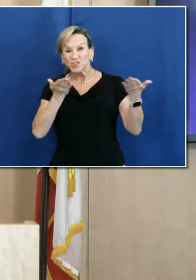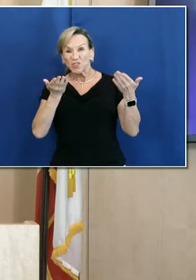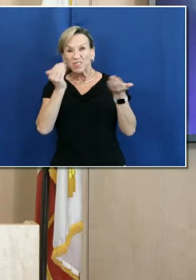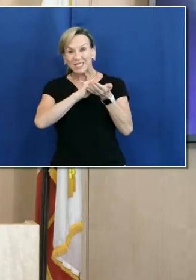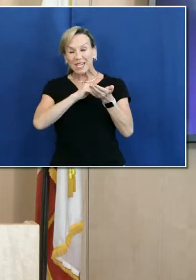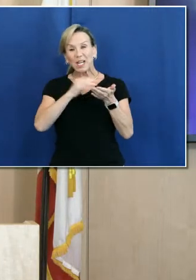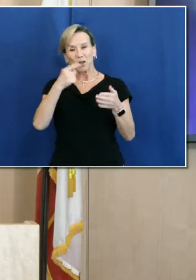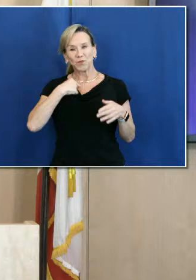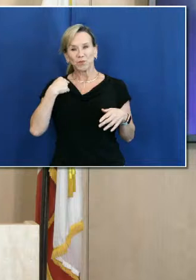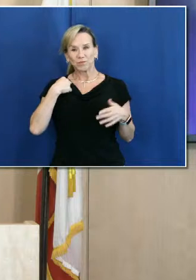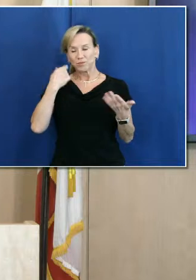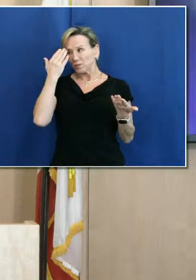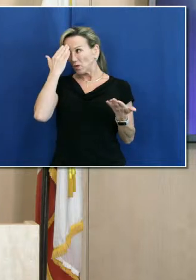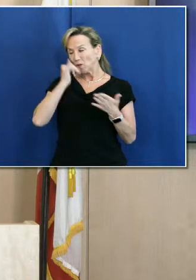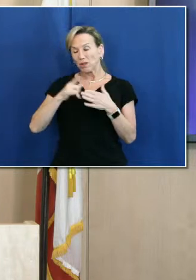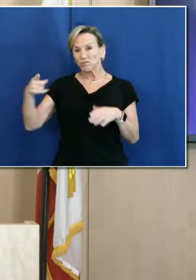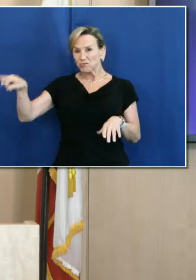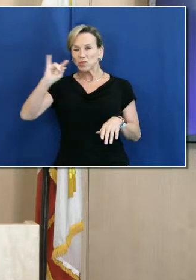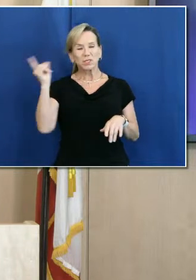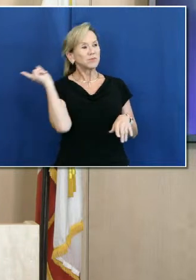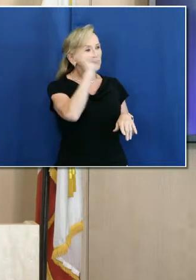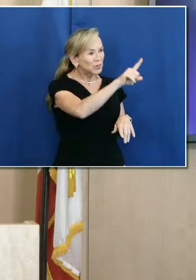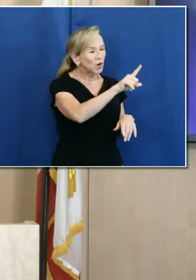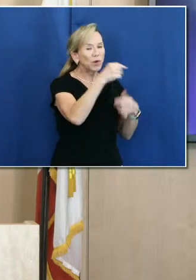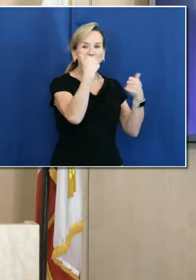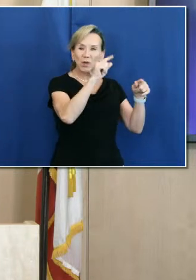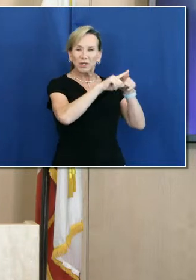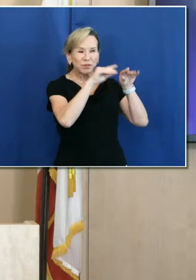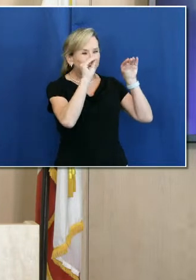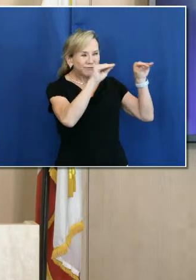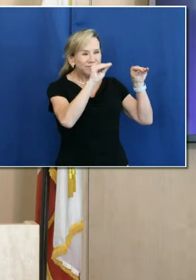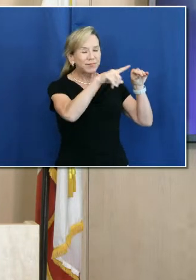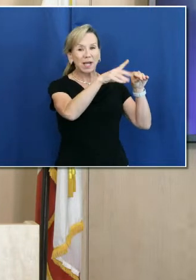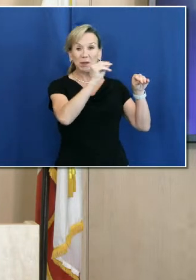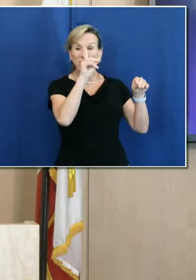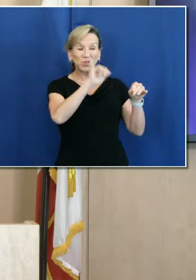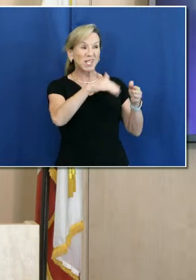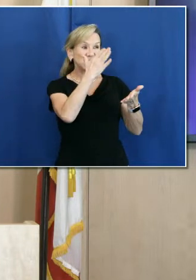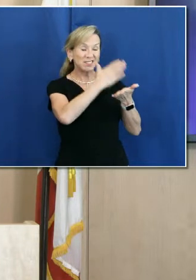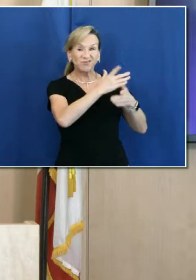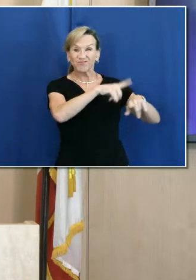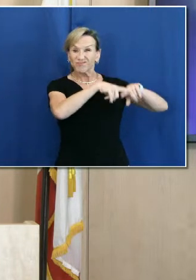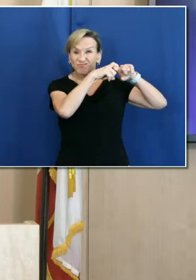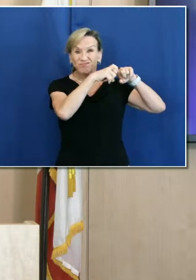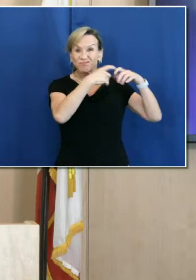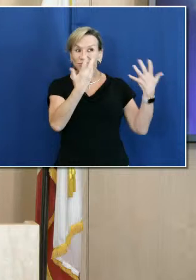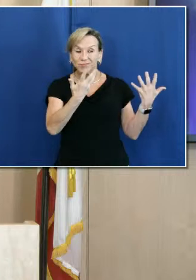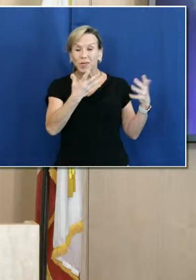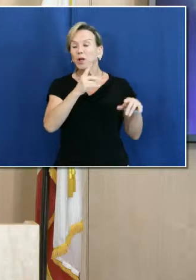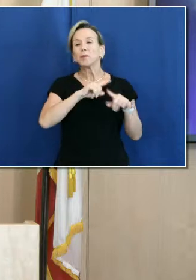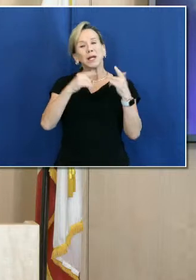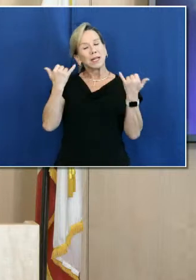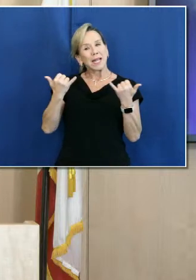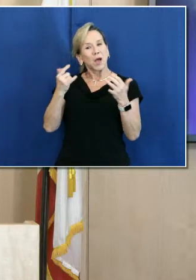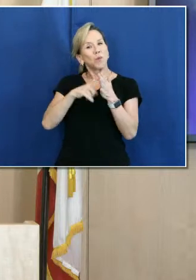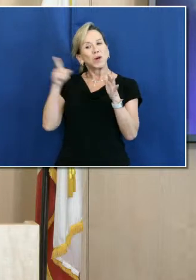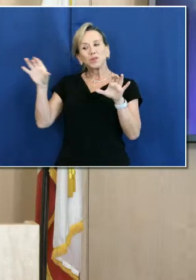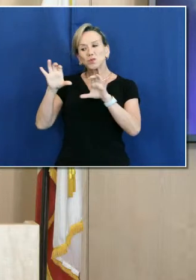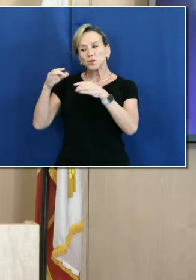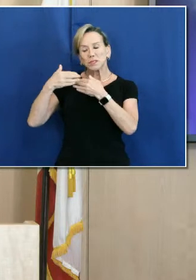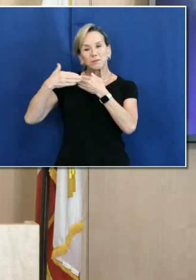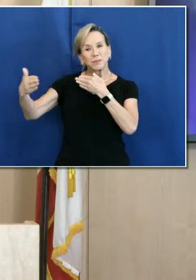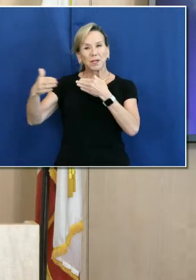give warnings and serve them with cease and desist orders. At this point, what more can you do to encourage them not to have